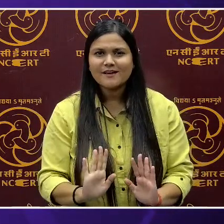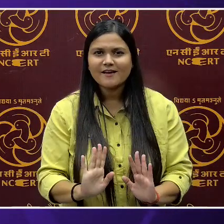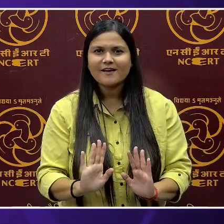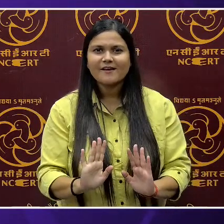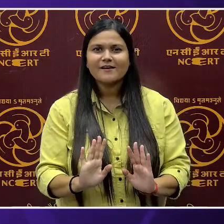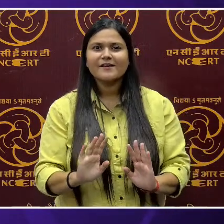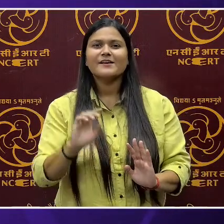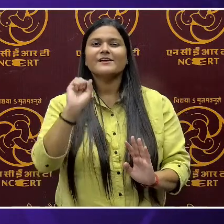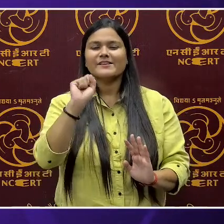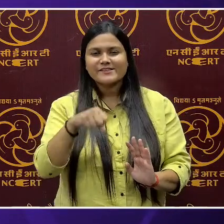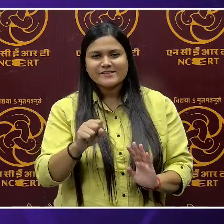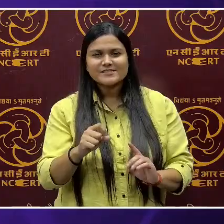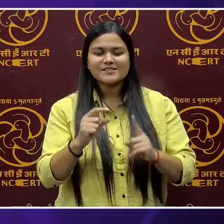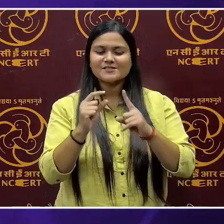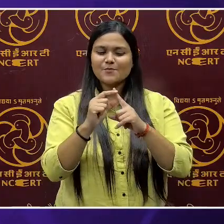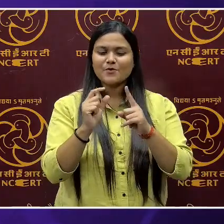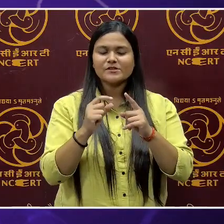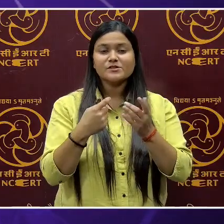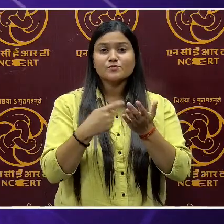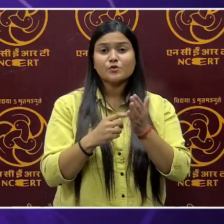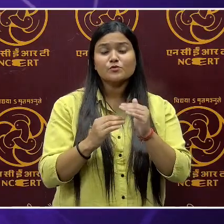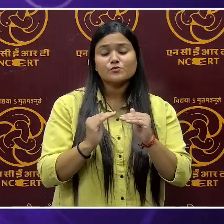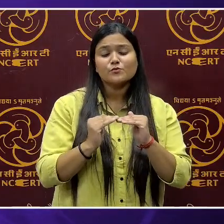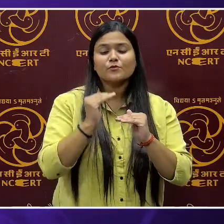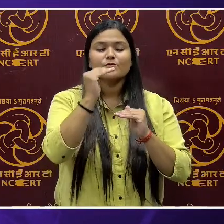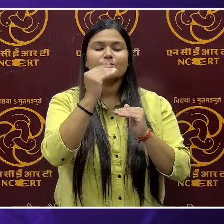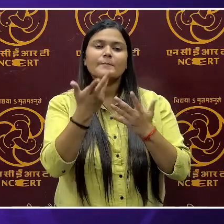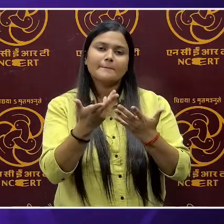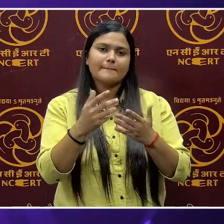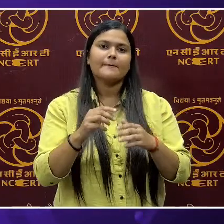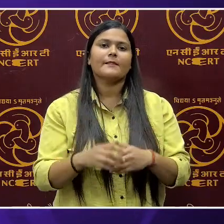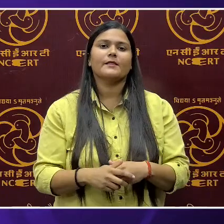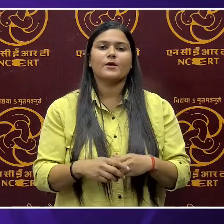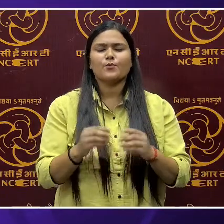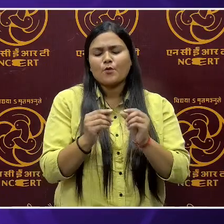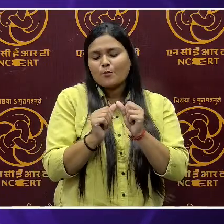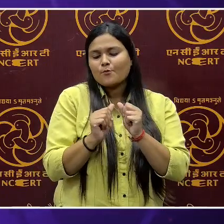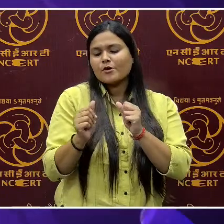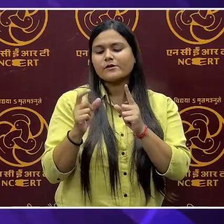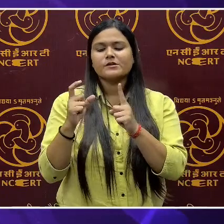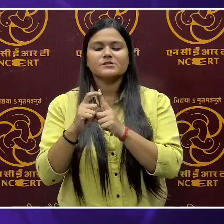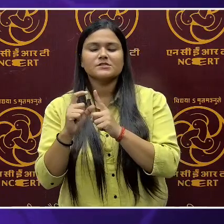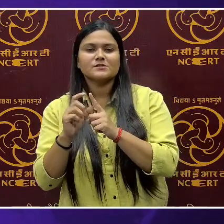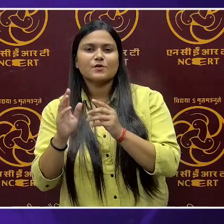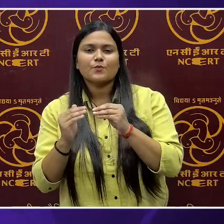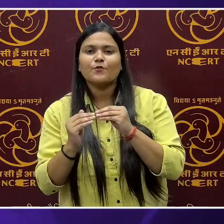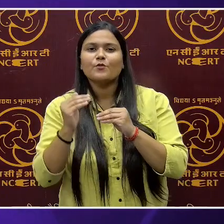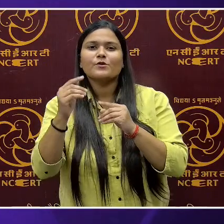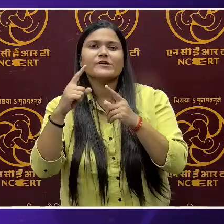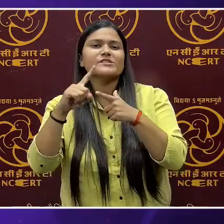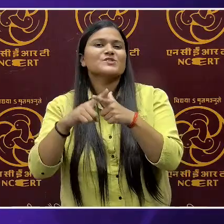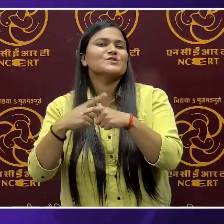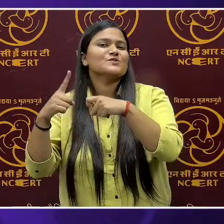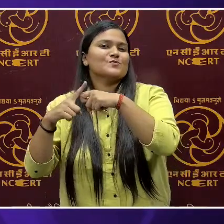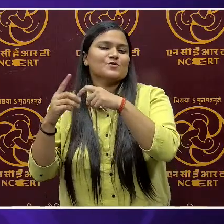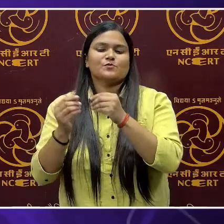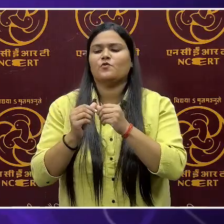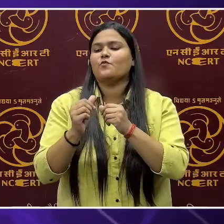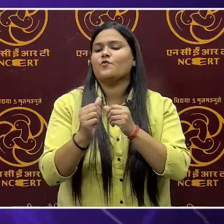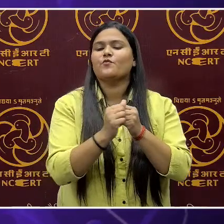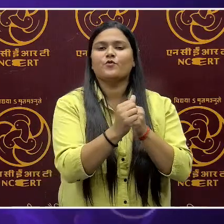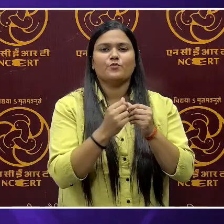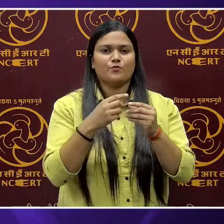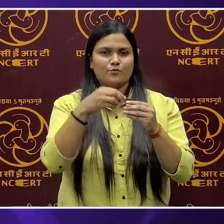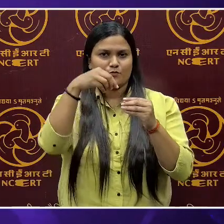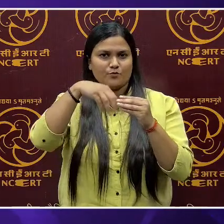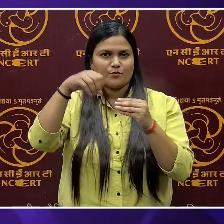above Rajasthan. Rajasthan. And Okay. quite close to Delhi as well. Quite close to Jammu and Kashmir. Yes, absolutely. Now,